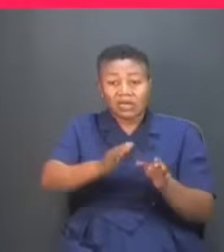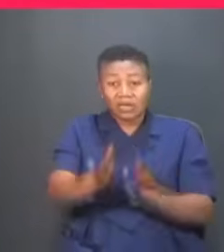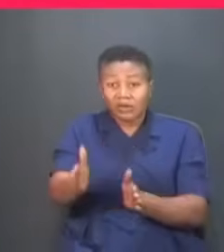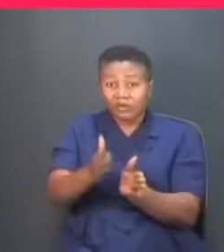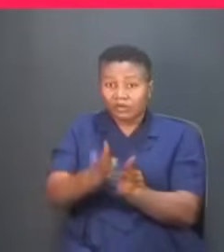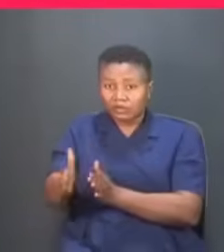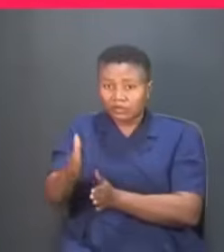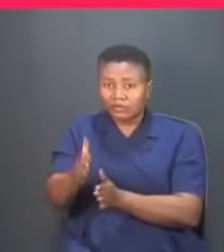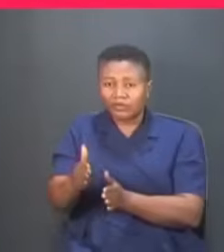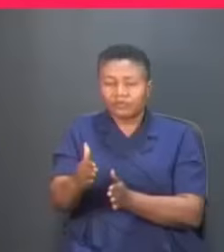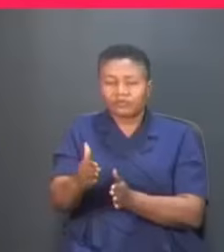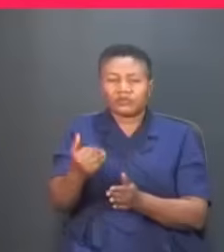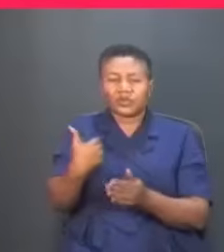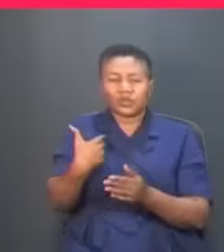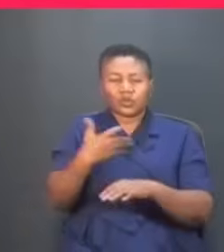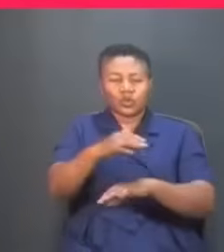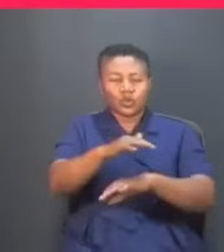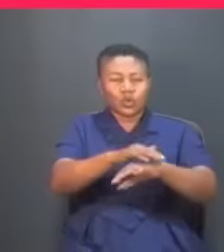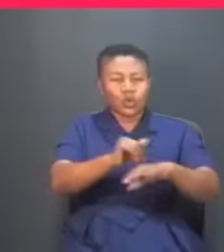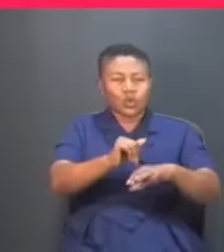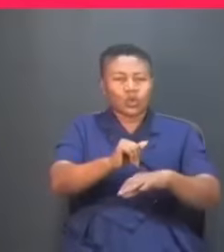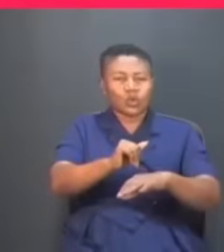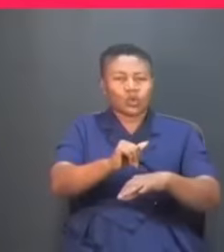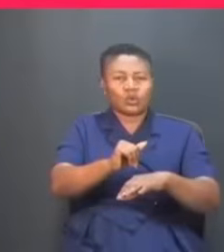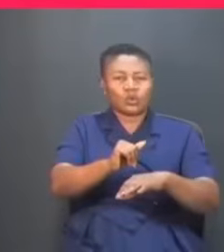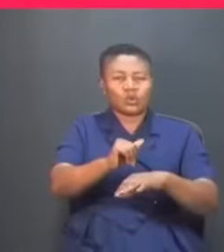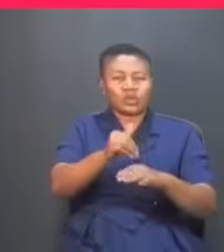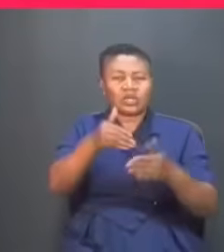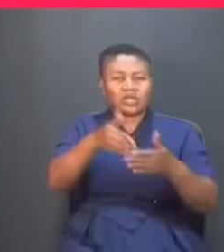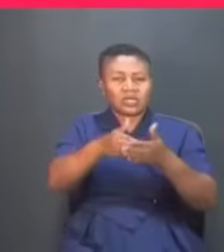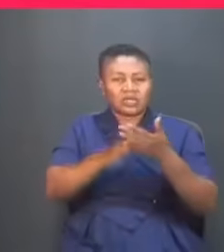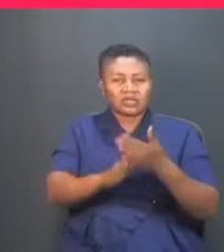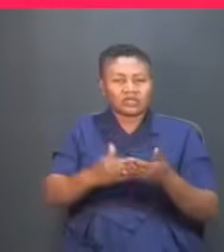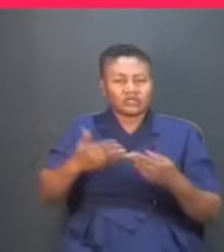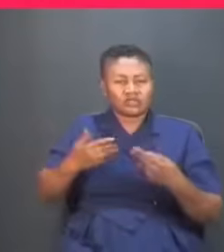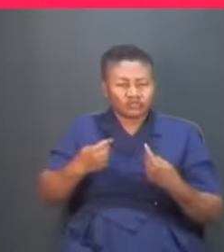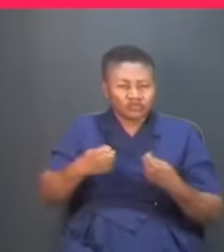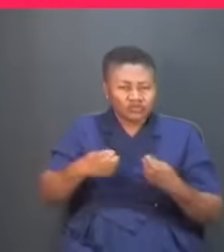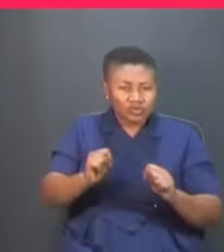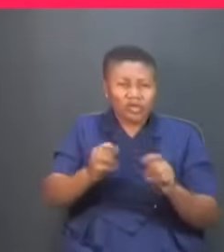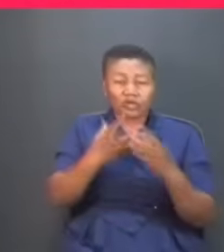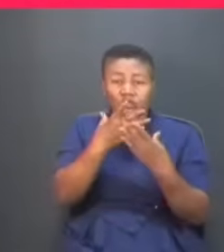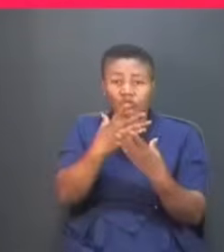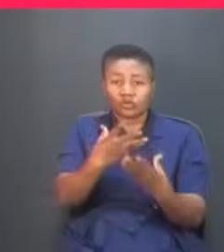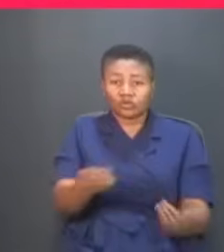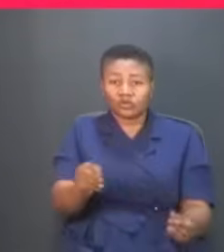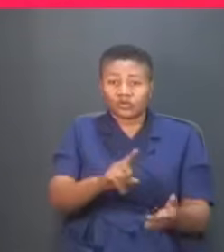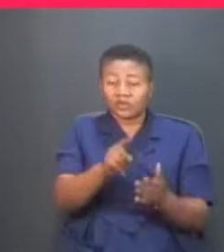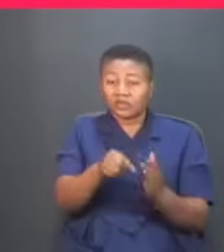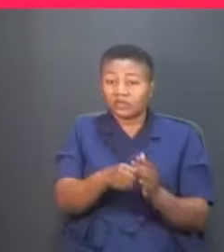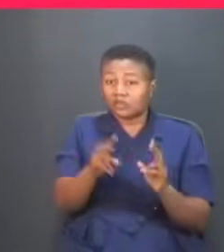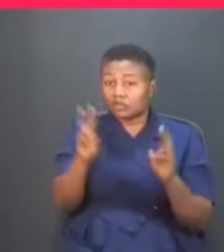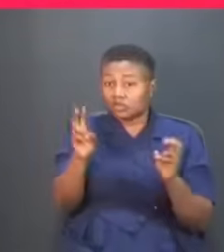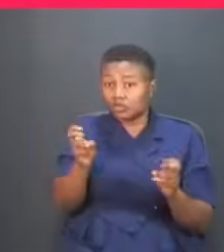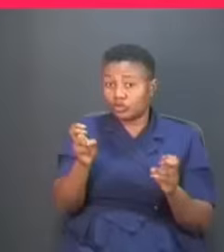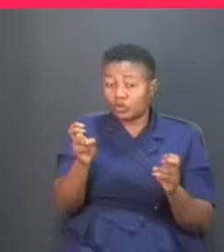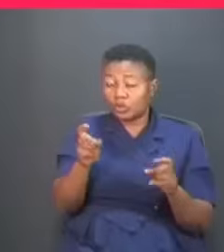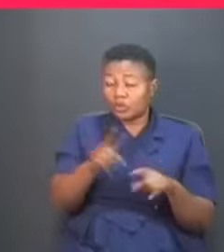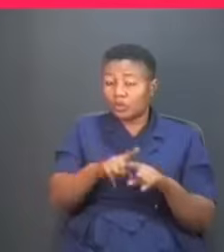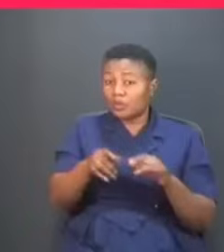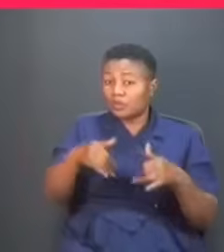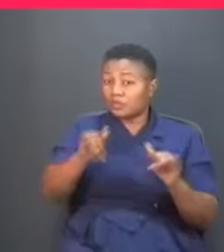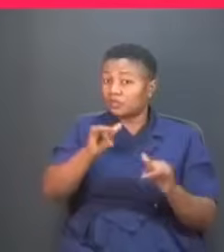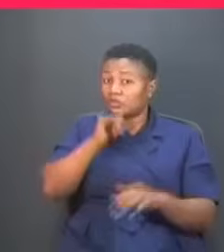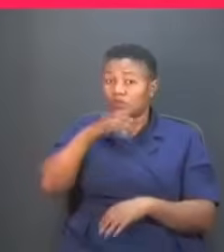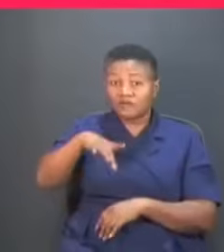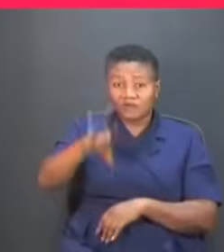I want to call on the leadership to resolve it. If you can't find a solution, bring it up